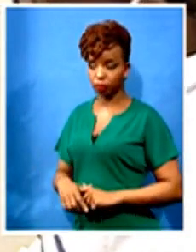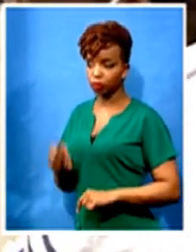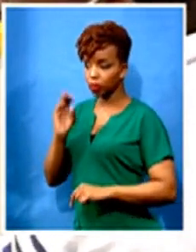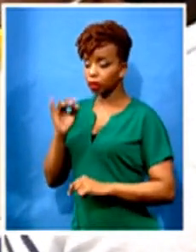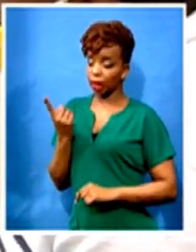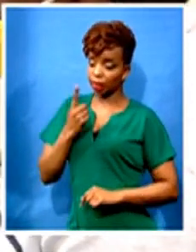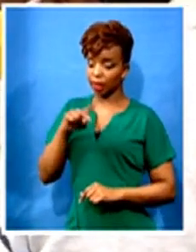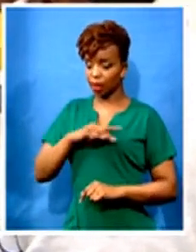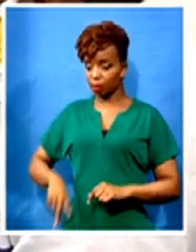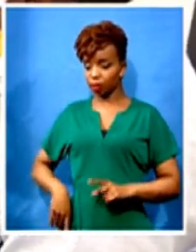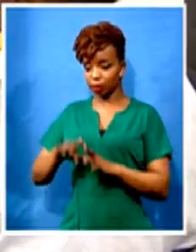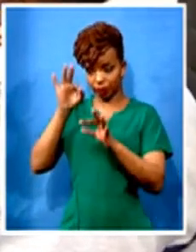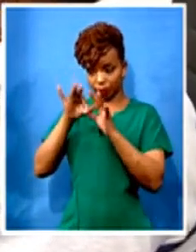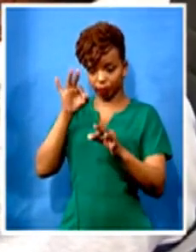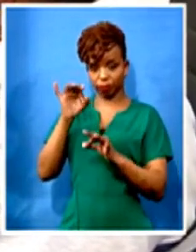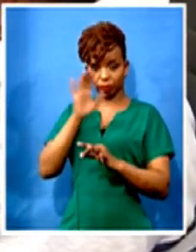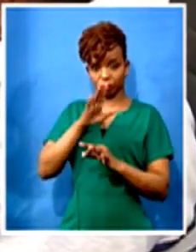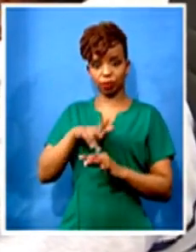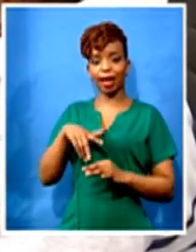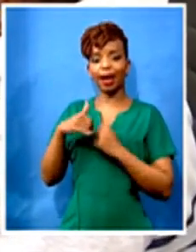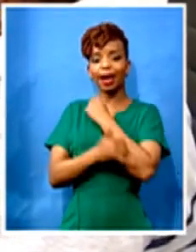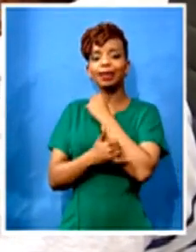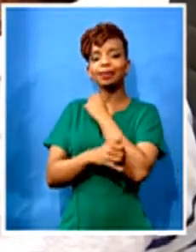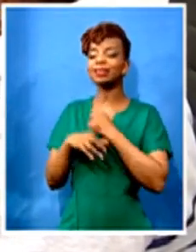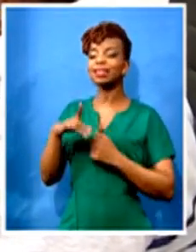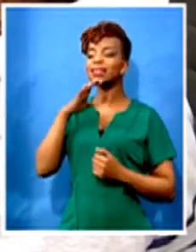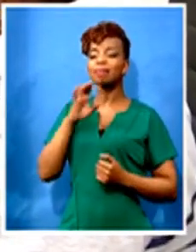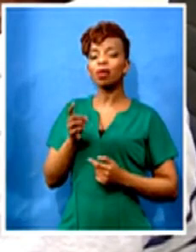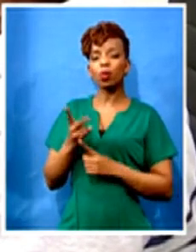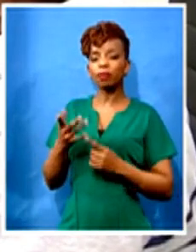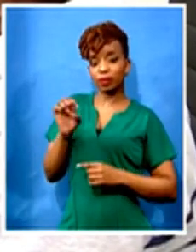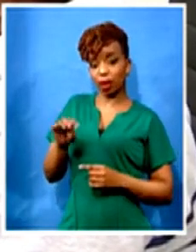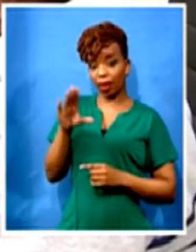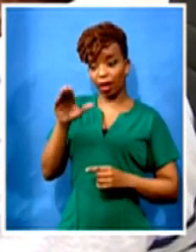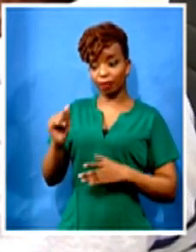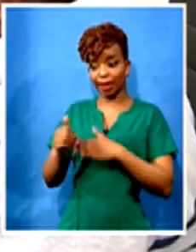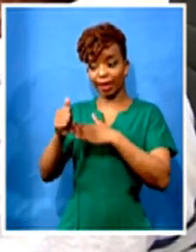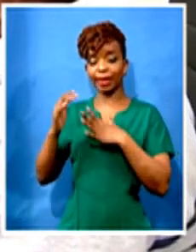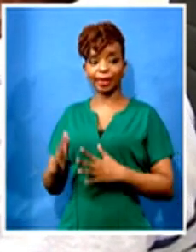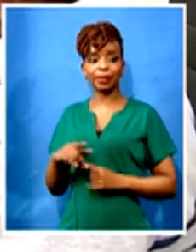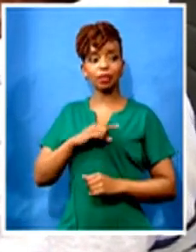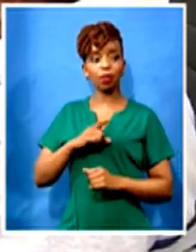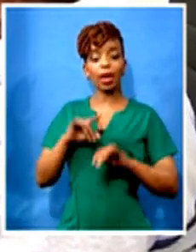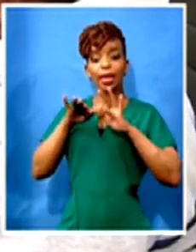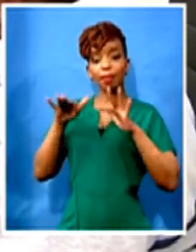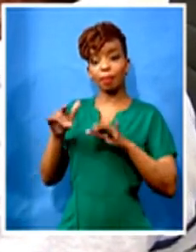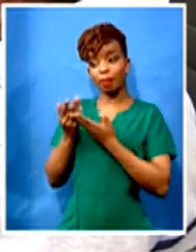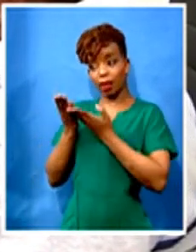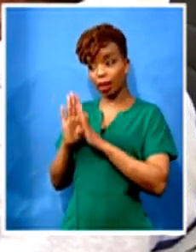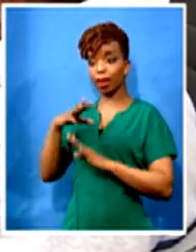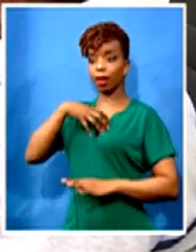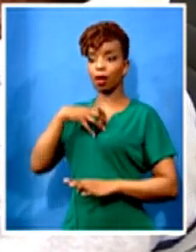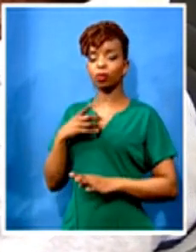about African leaders when their own people are being violated by their governments and they're very mum? What does it say about leadership in the African